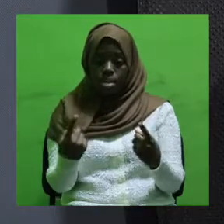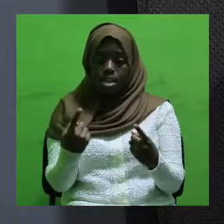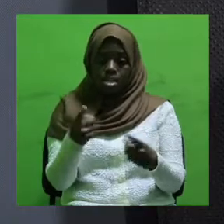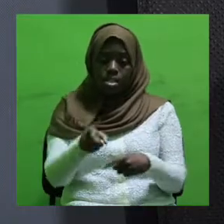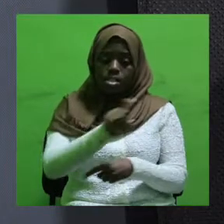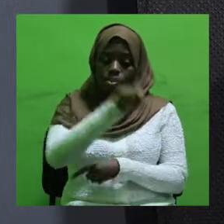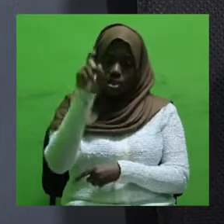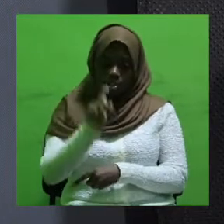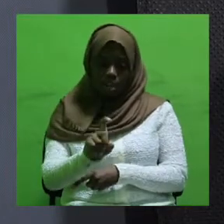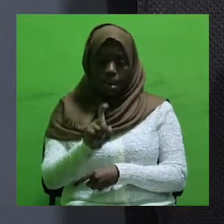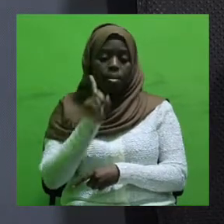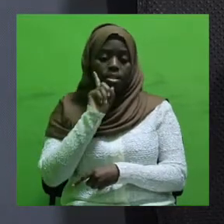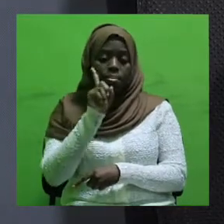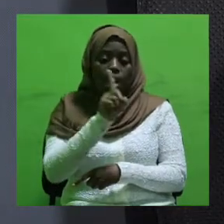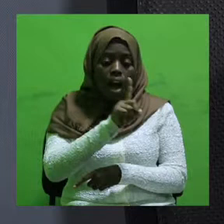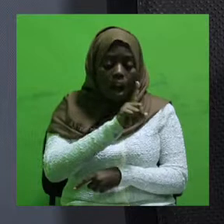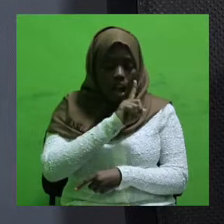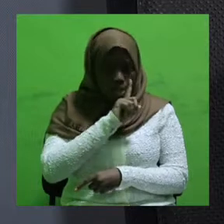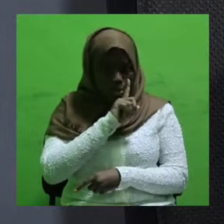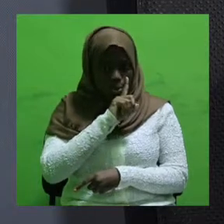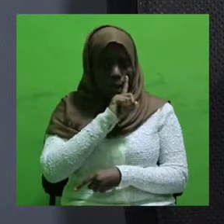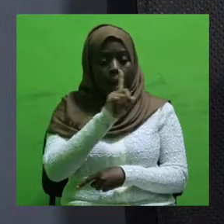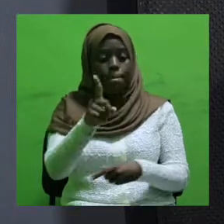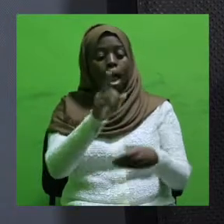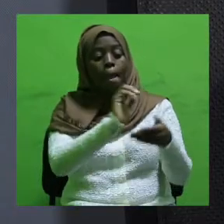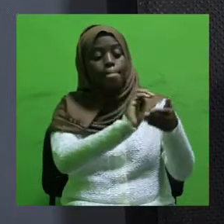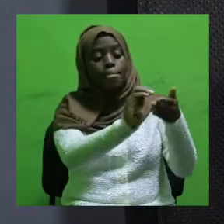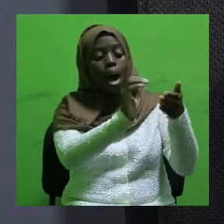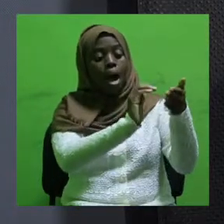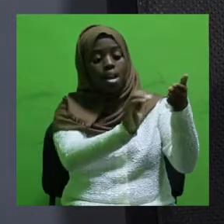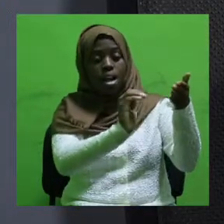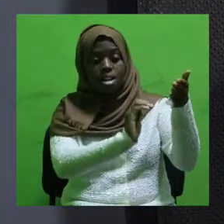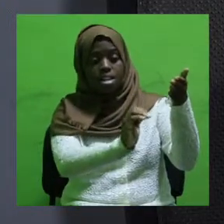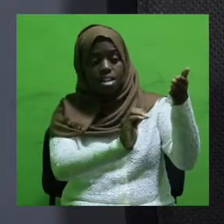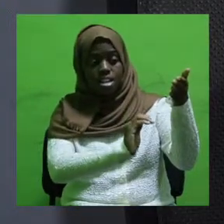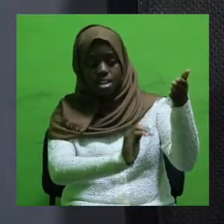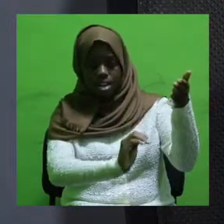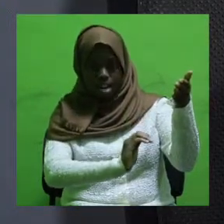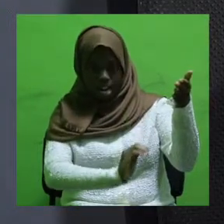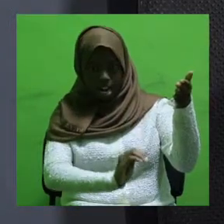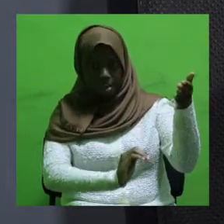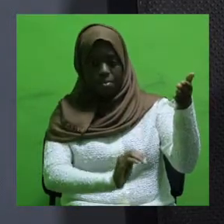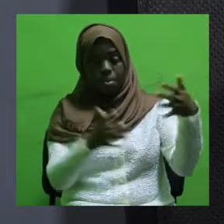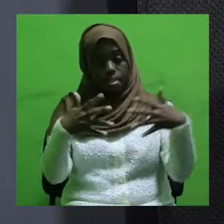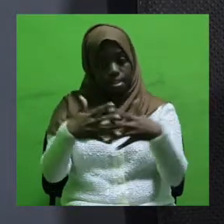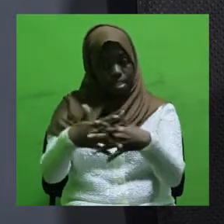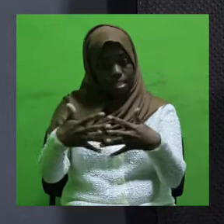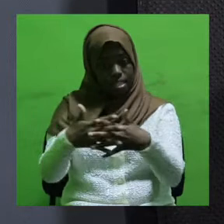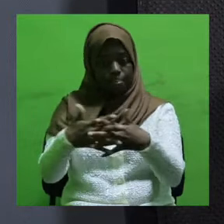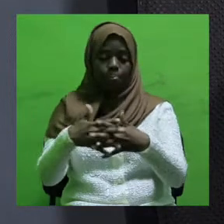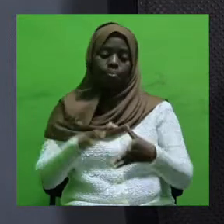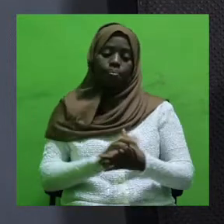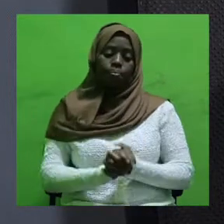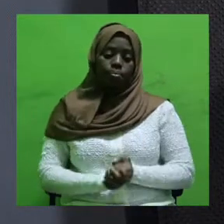precise and written in a paragraph method. That is how a Form 3 and a Form 4 students are required to